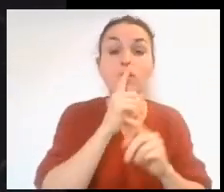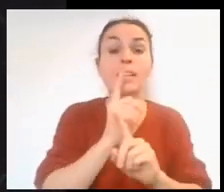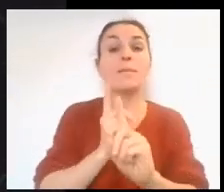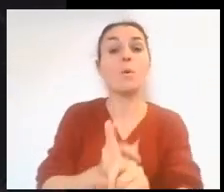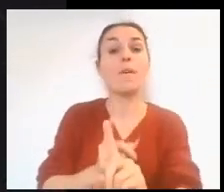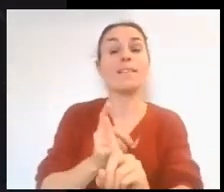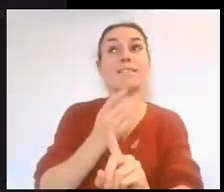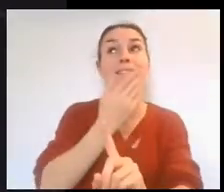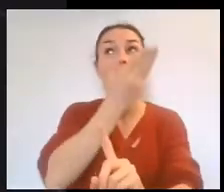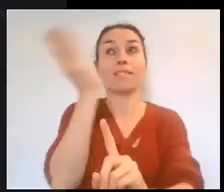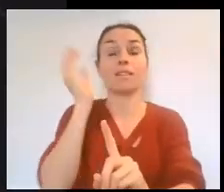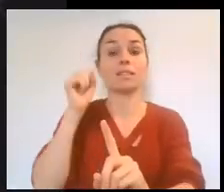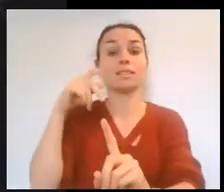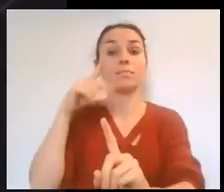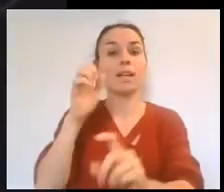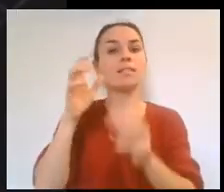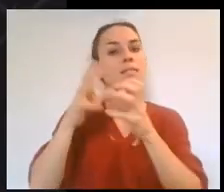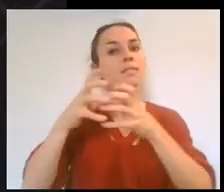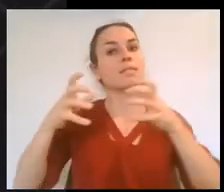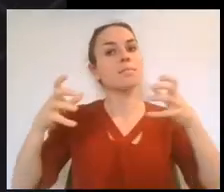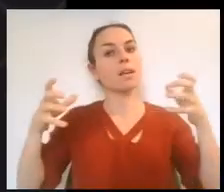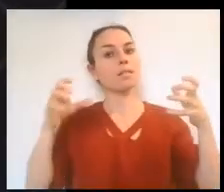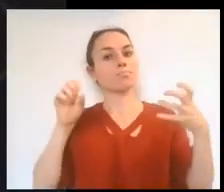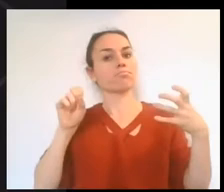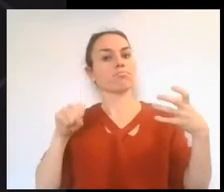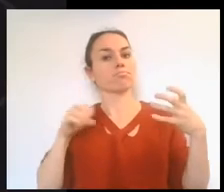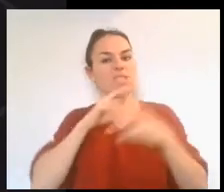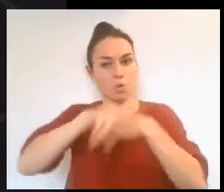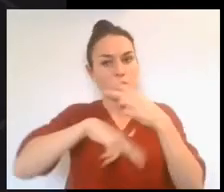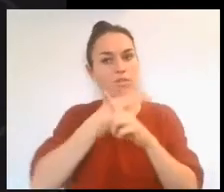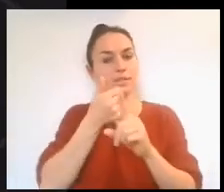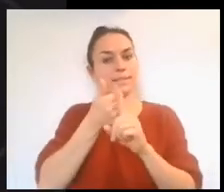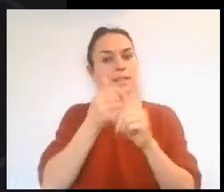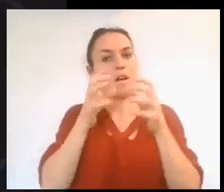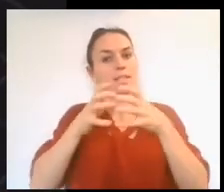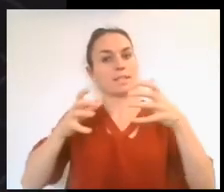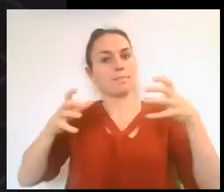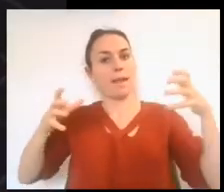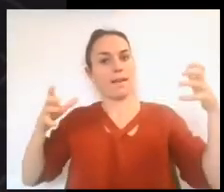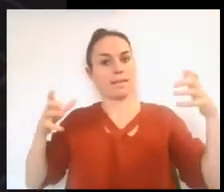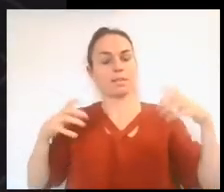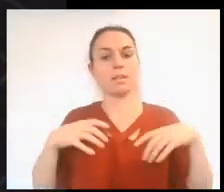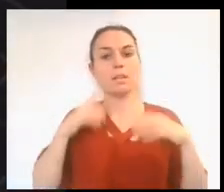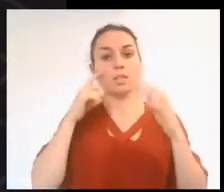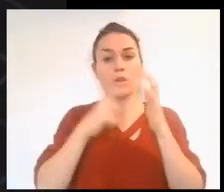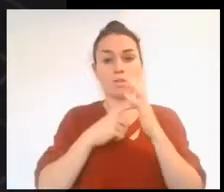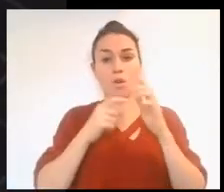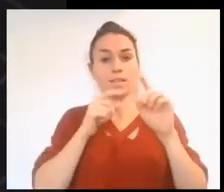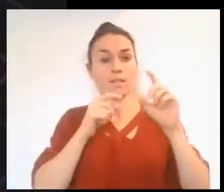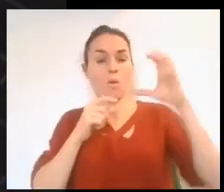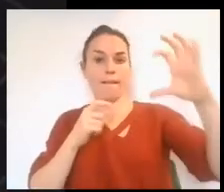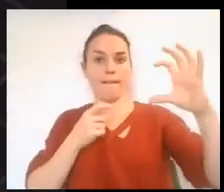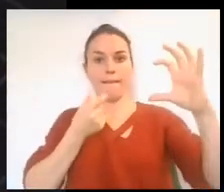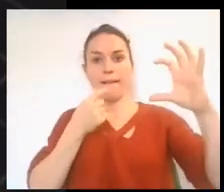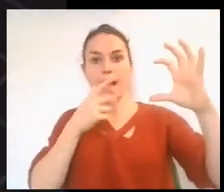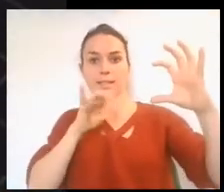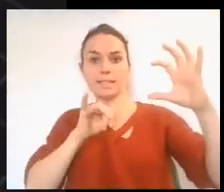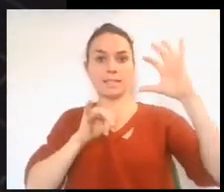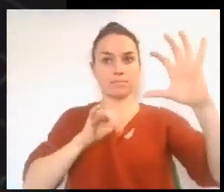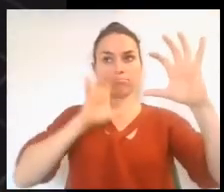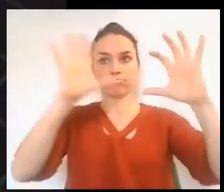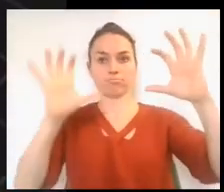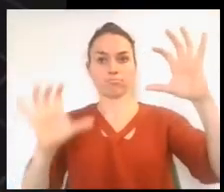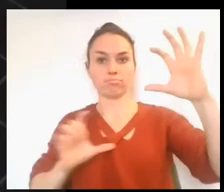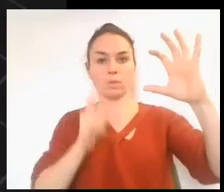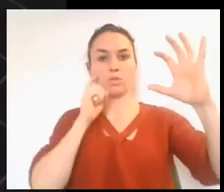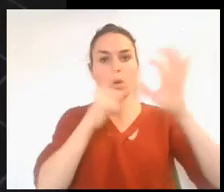expanding. And when we look out at other galaxies, they are all moving away from us. The ones that are further away